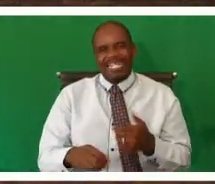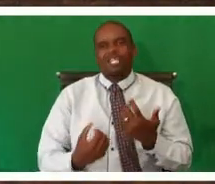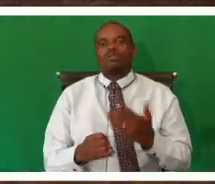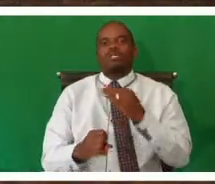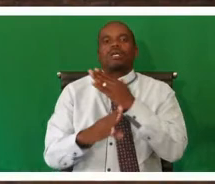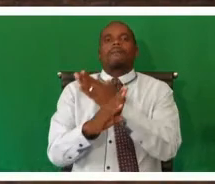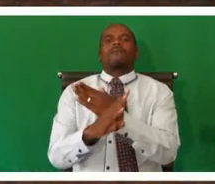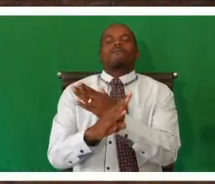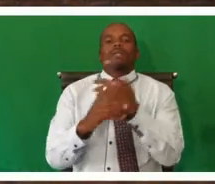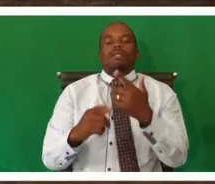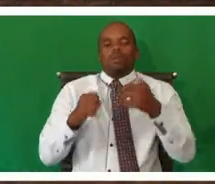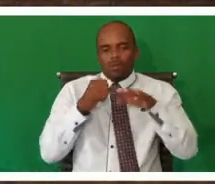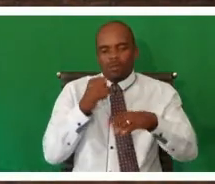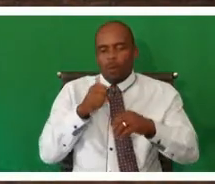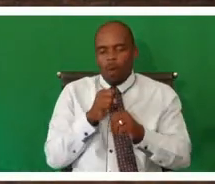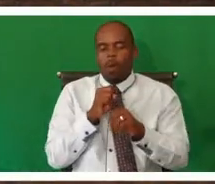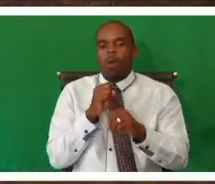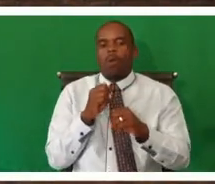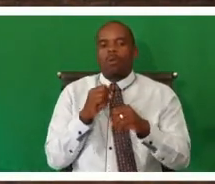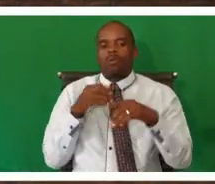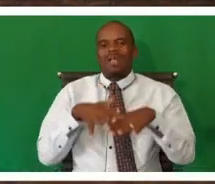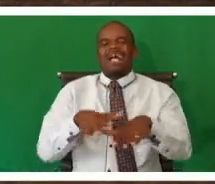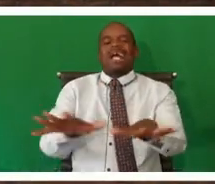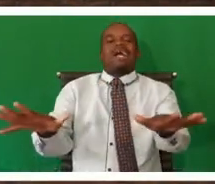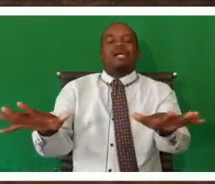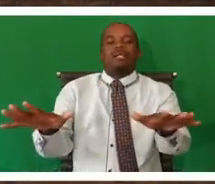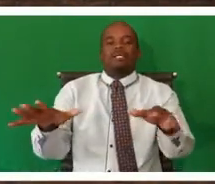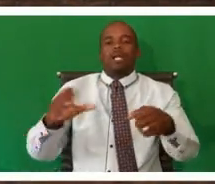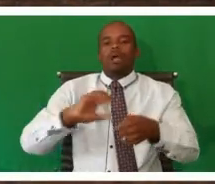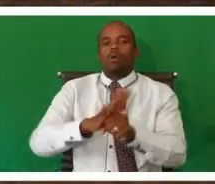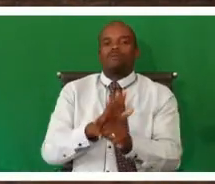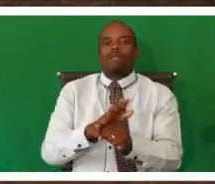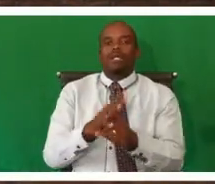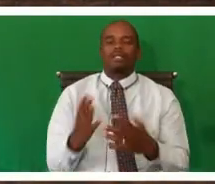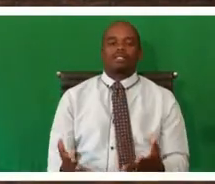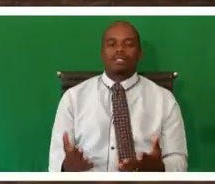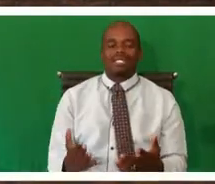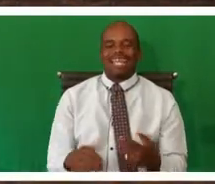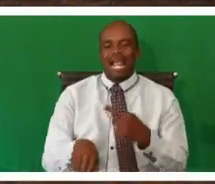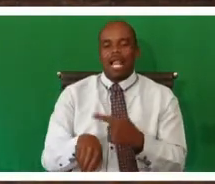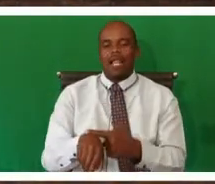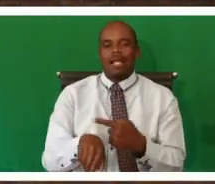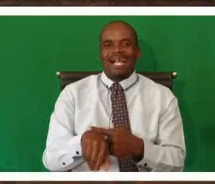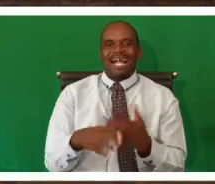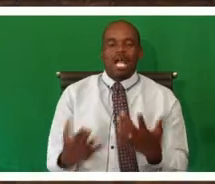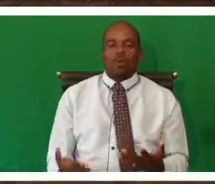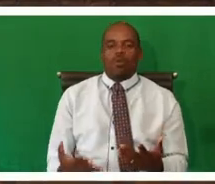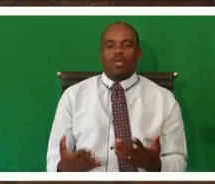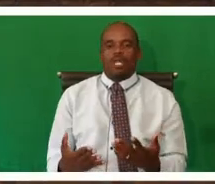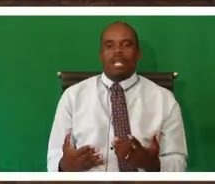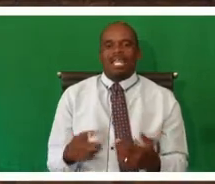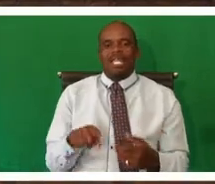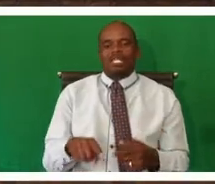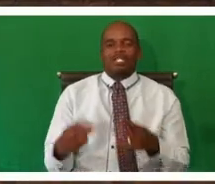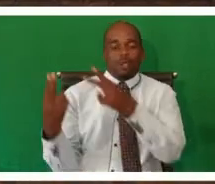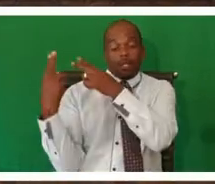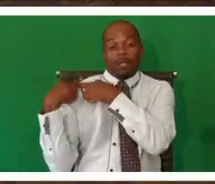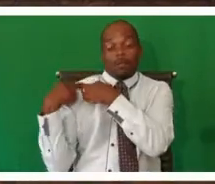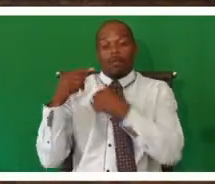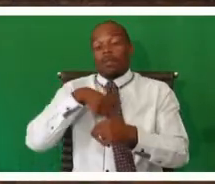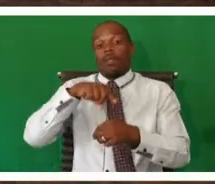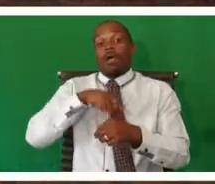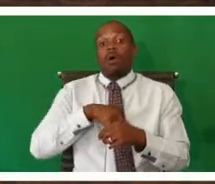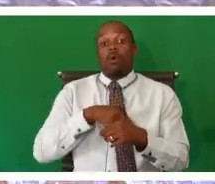COVID-19. Even in this worst of times, it remains our responsibility to reduce